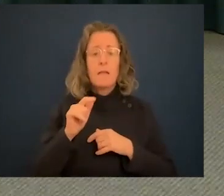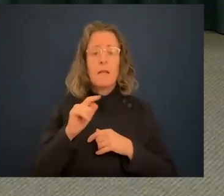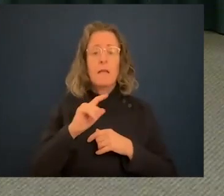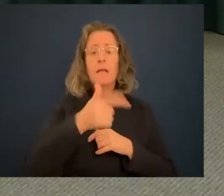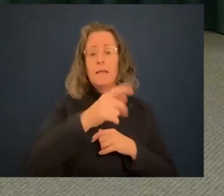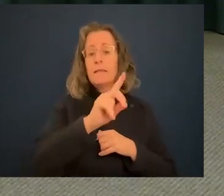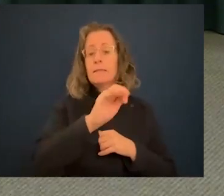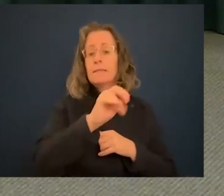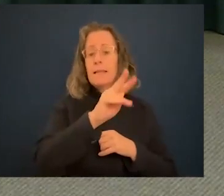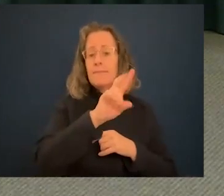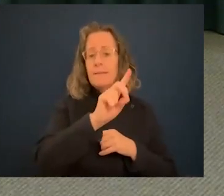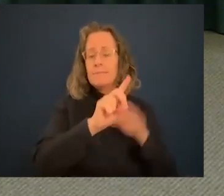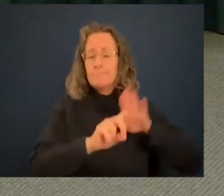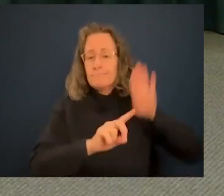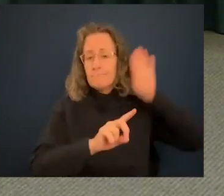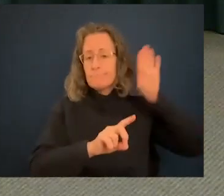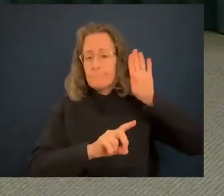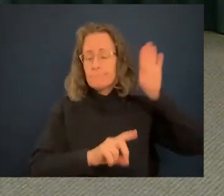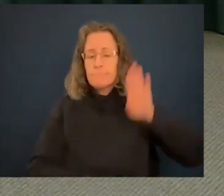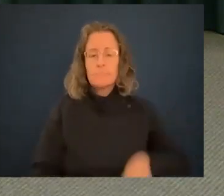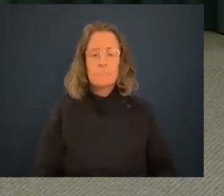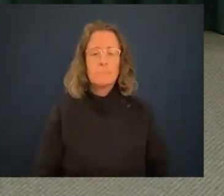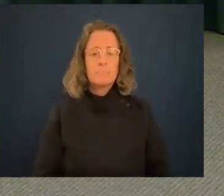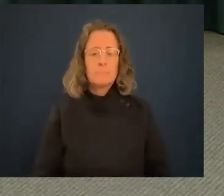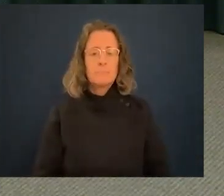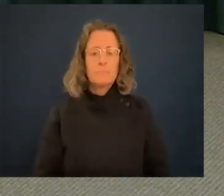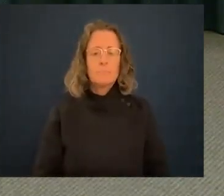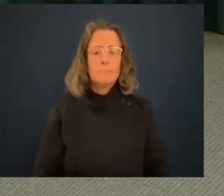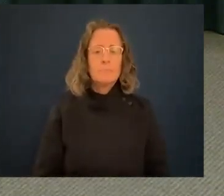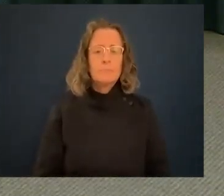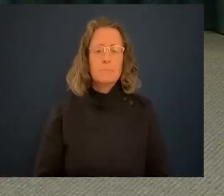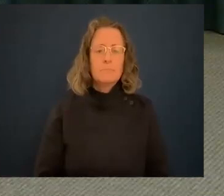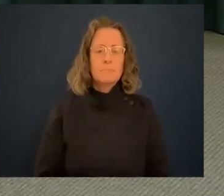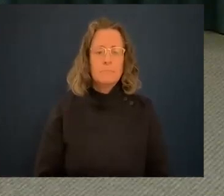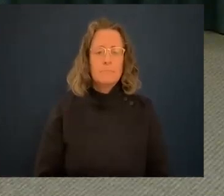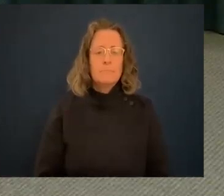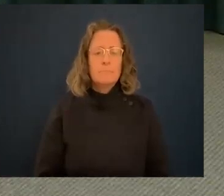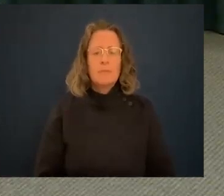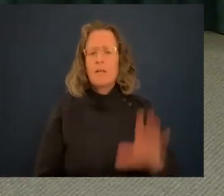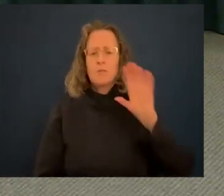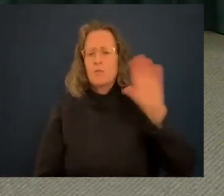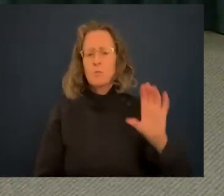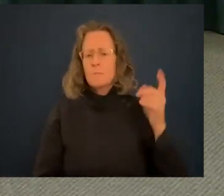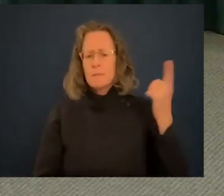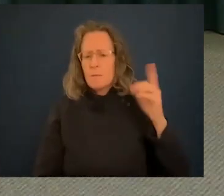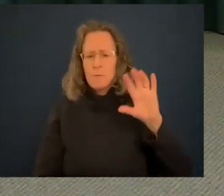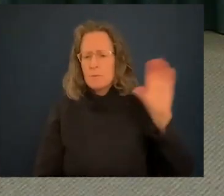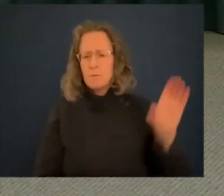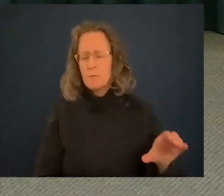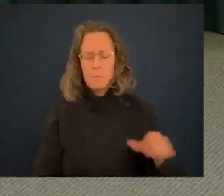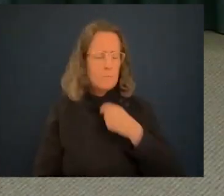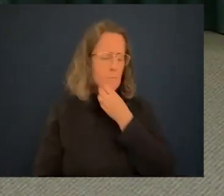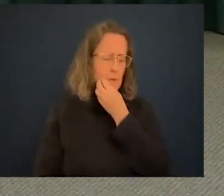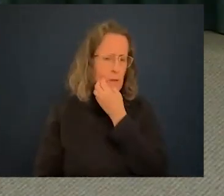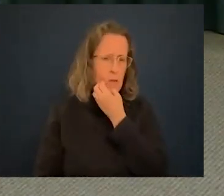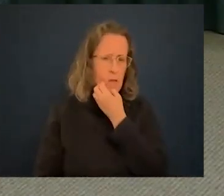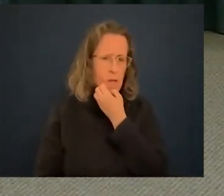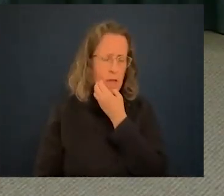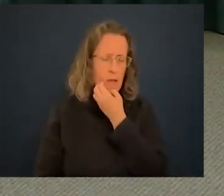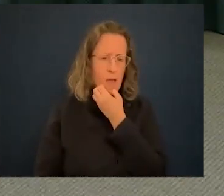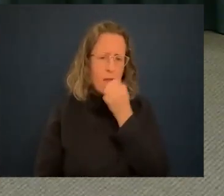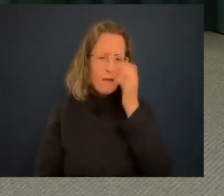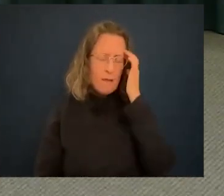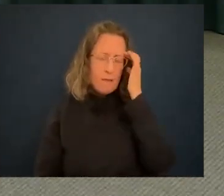patiently um well it's easy to keep your hand up on Zoom that's true you just gotta press the button uh I